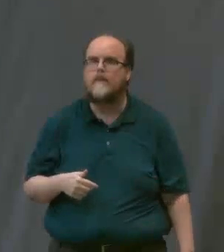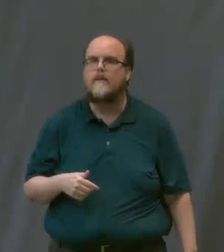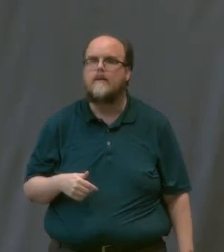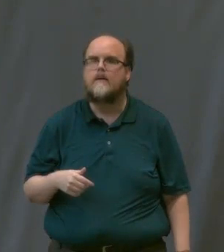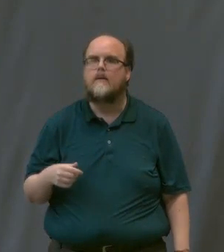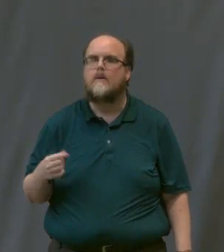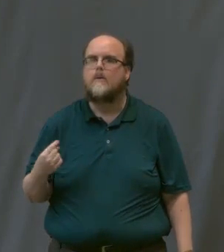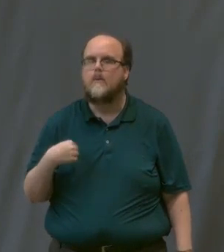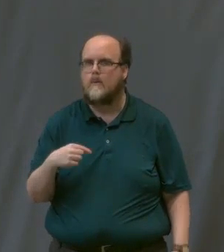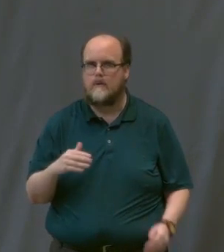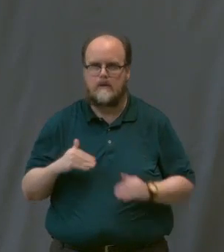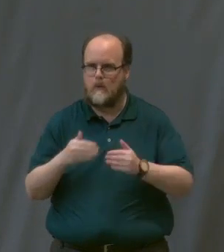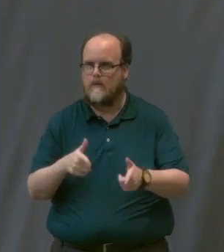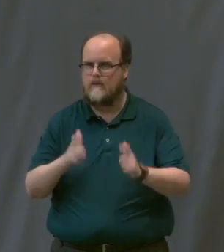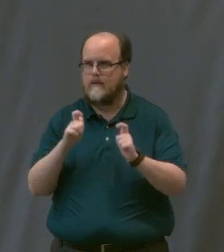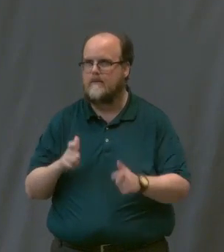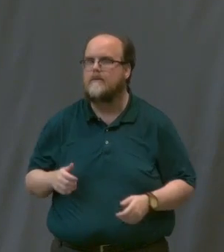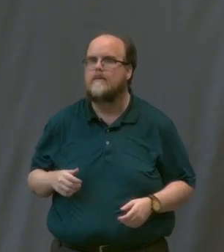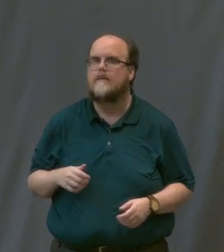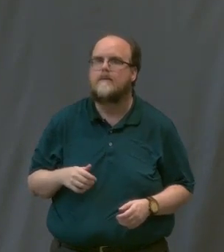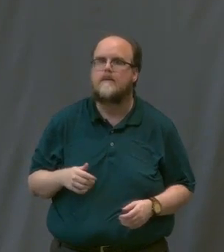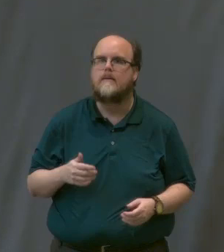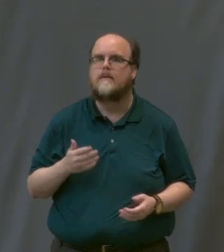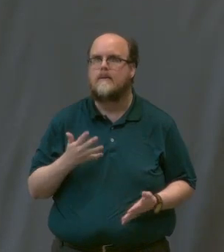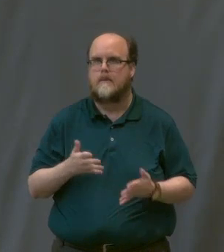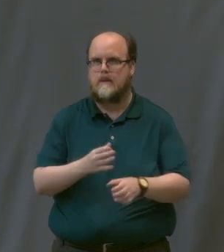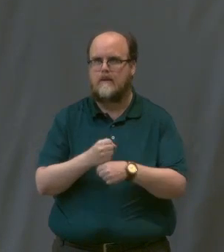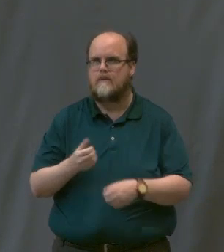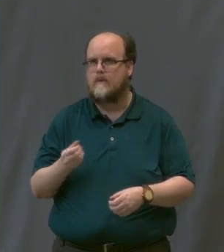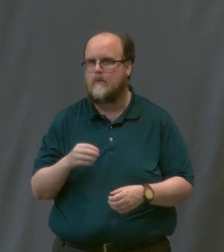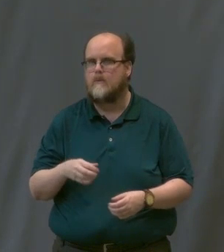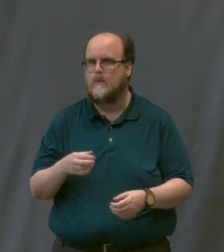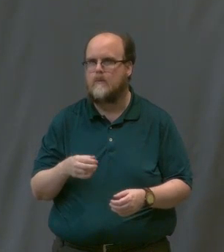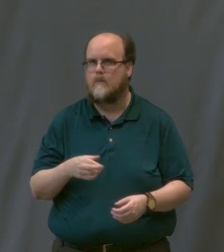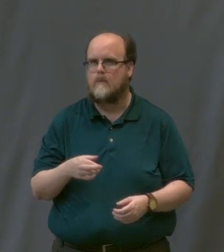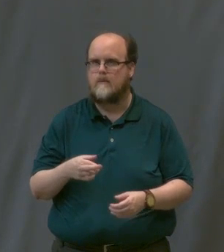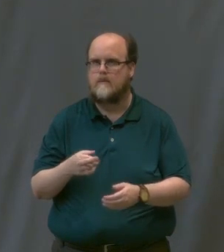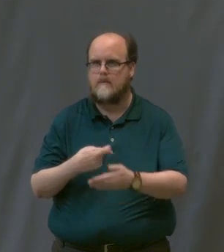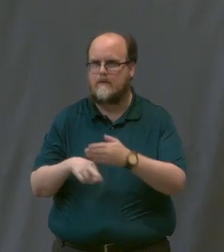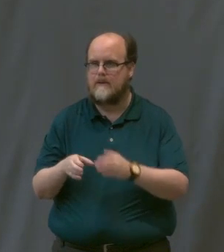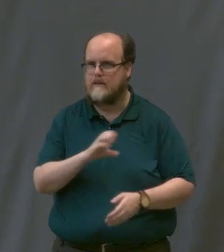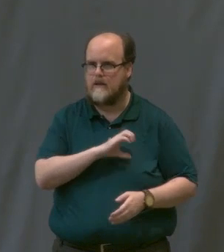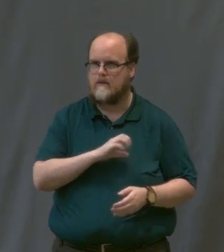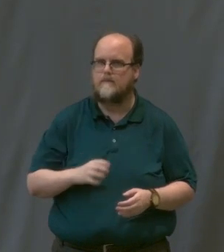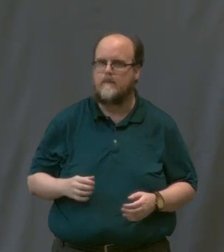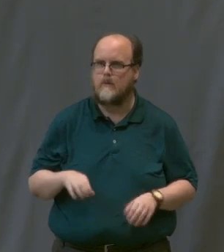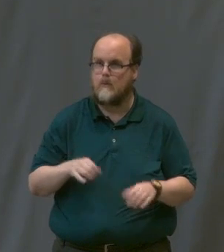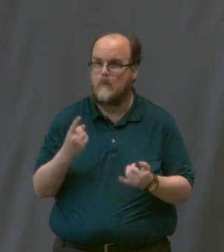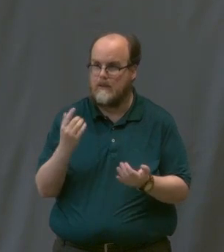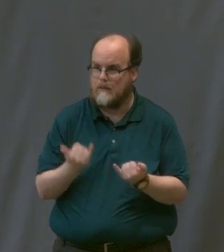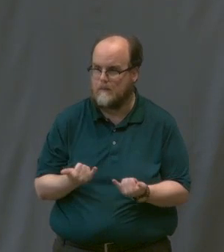We're going through these pretty quick, so we may get a couple of Revelation characteristics done tonight. We're about to do one right now.